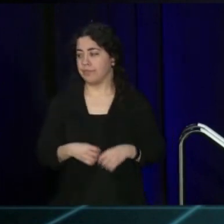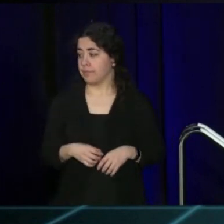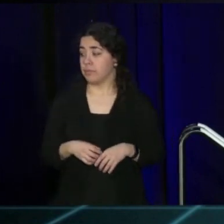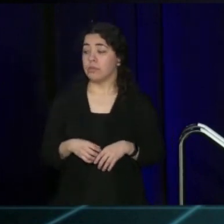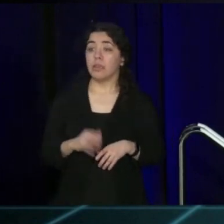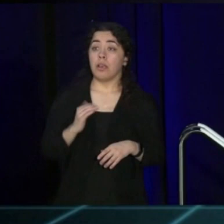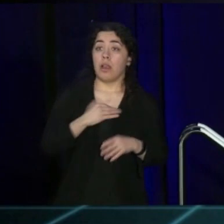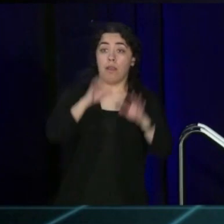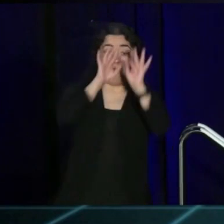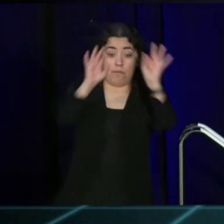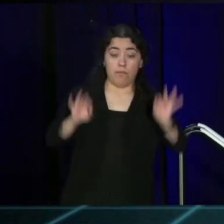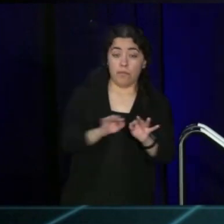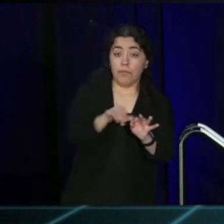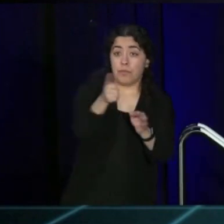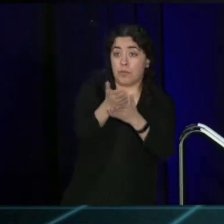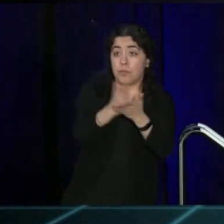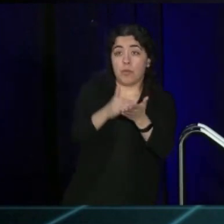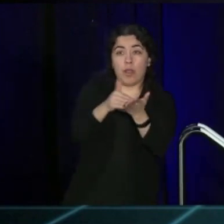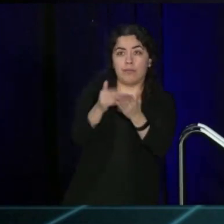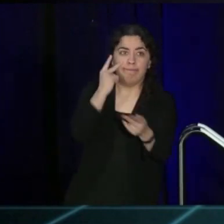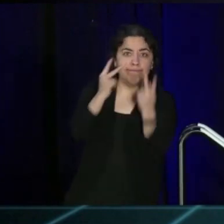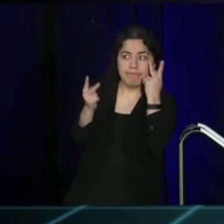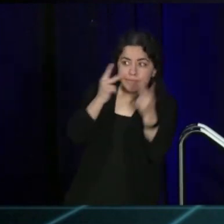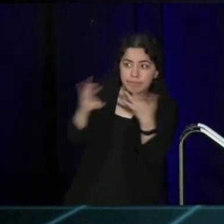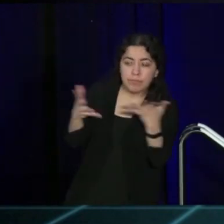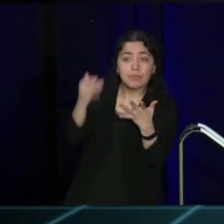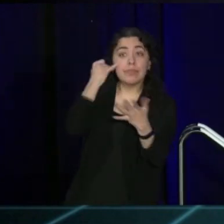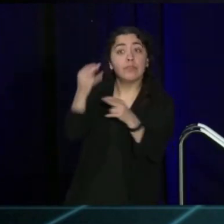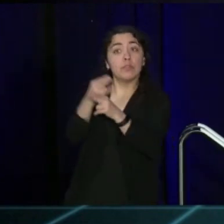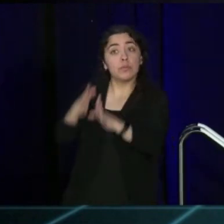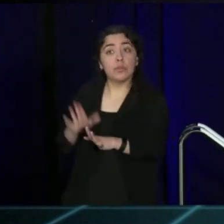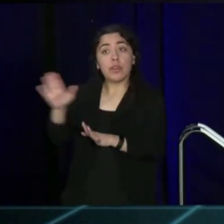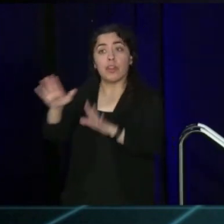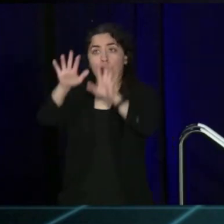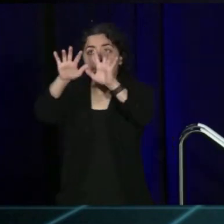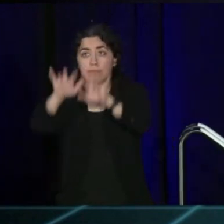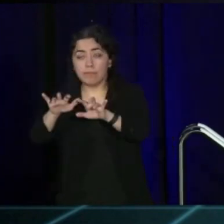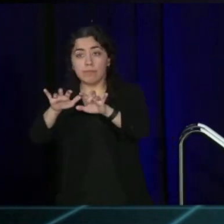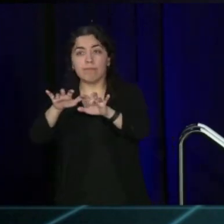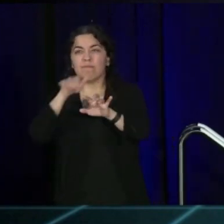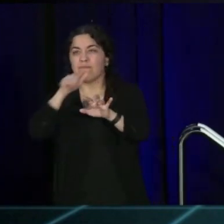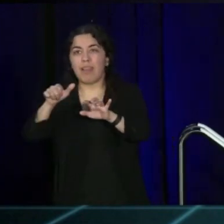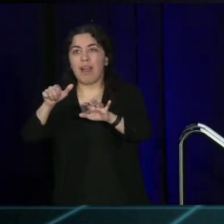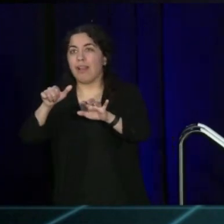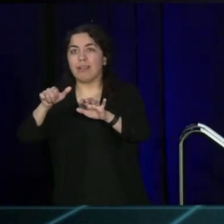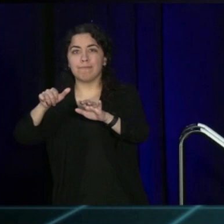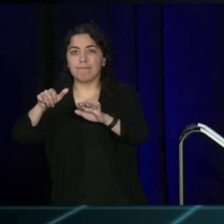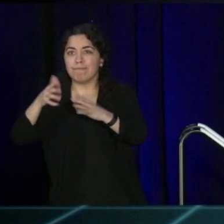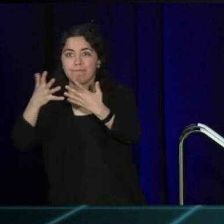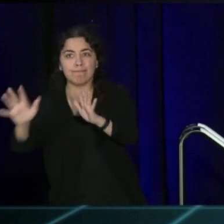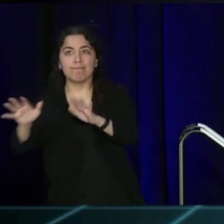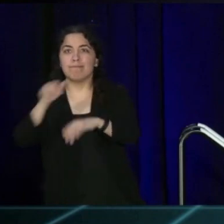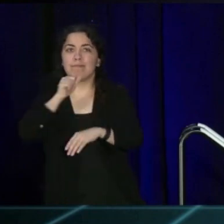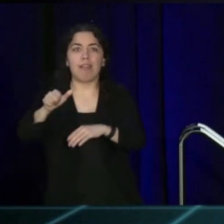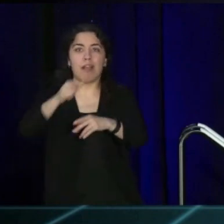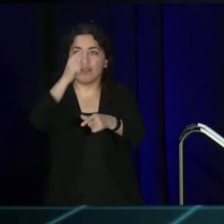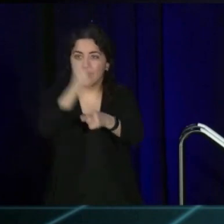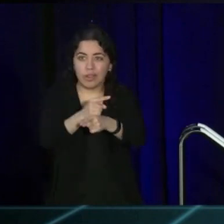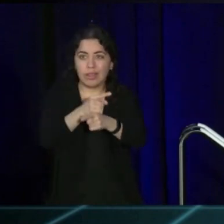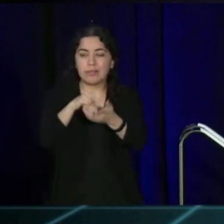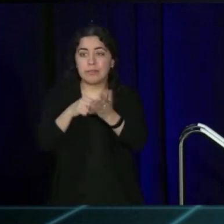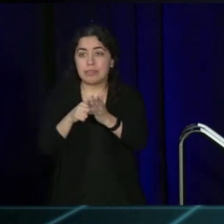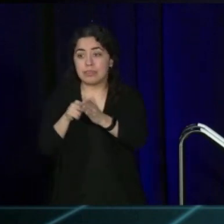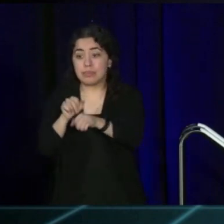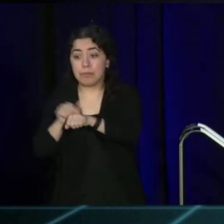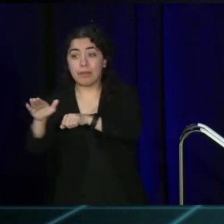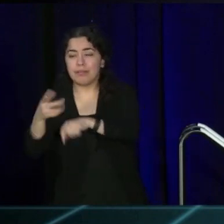Another pattern that I often see is that if the user input is incomplete or incorrect, the submit button is made disabled. I